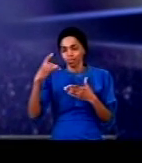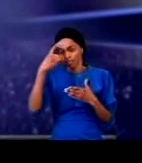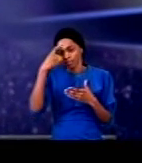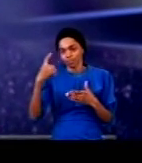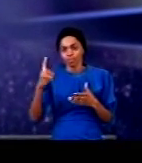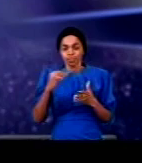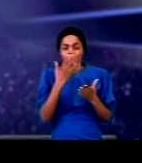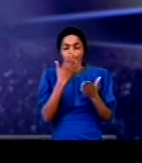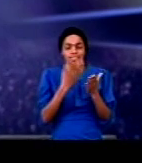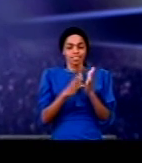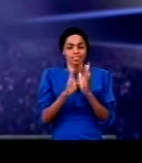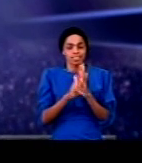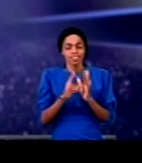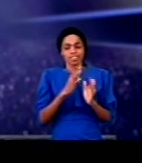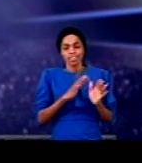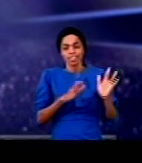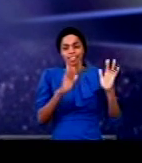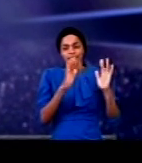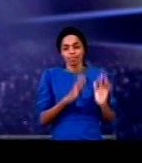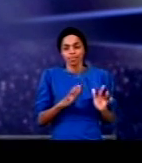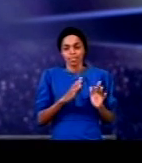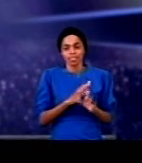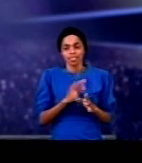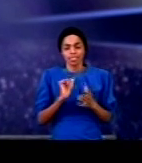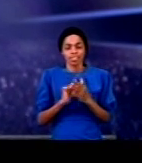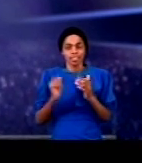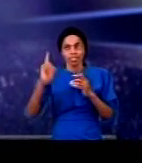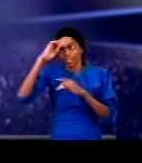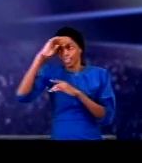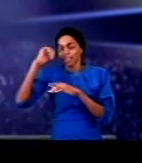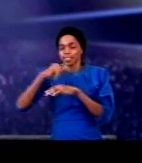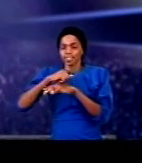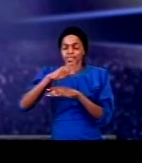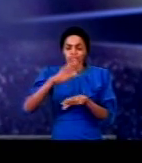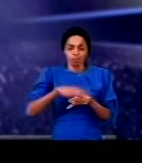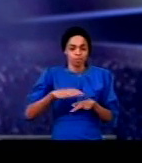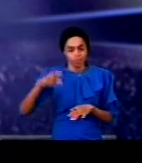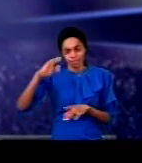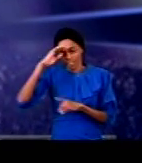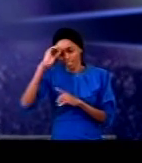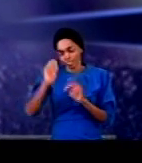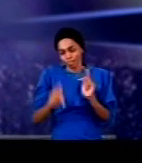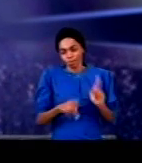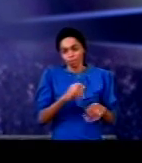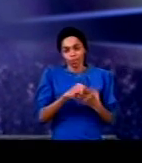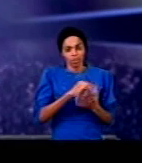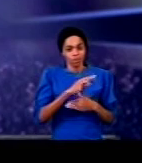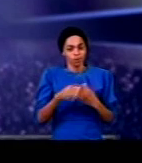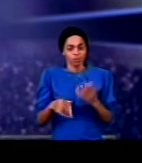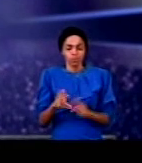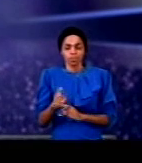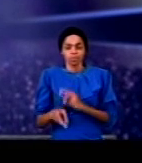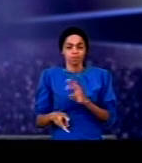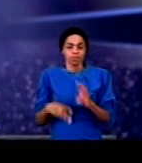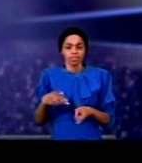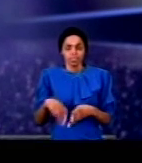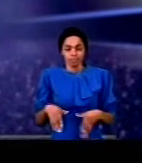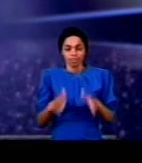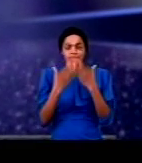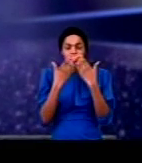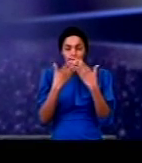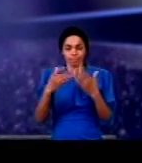praise and glorify the Lord. The psalmist says, I will enter His gates with thanksgiving in my heart. Let's thank Him for the